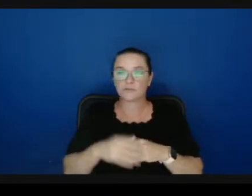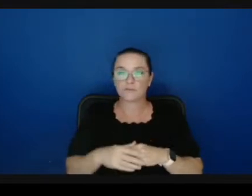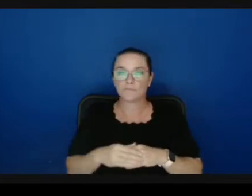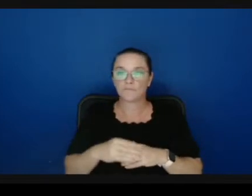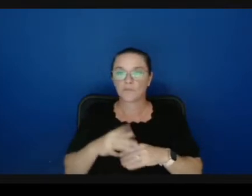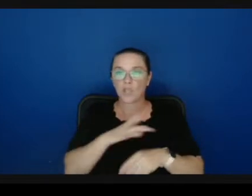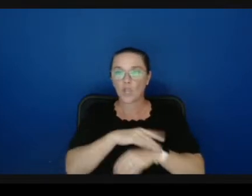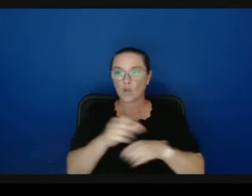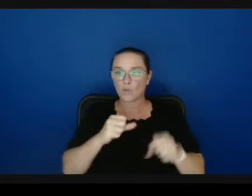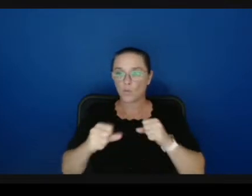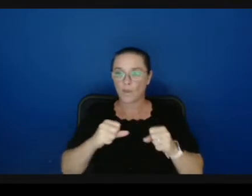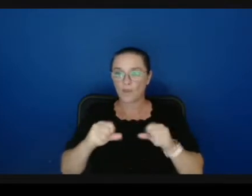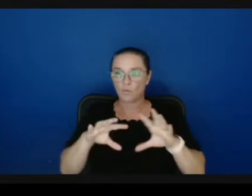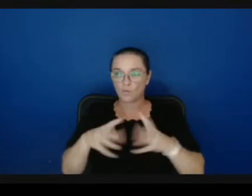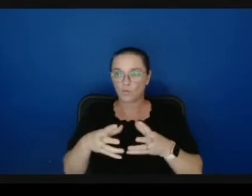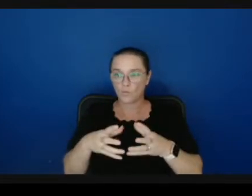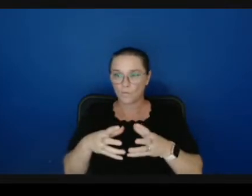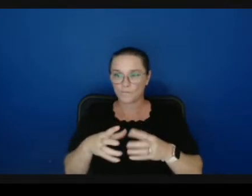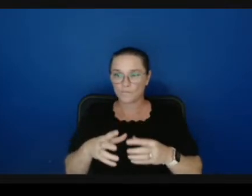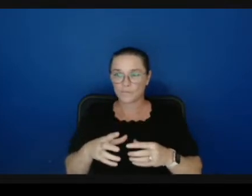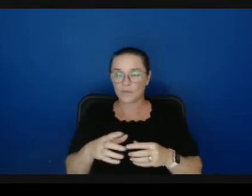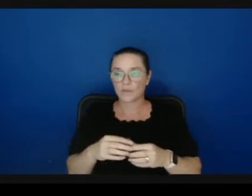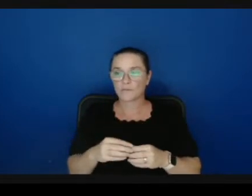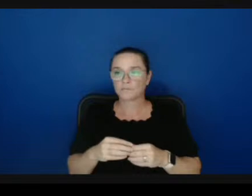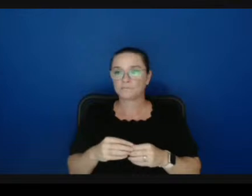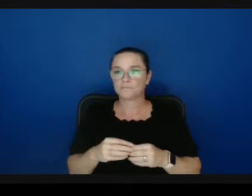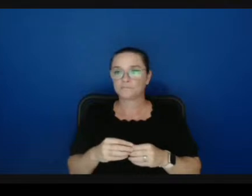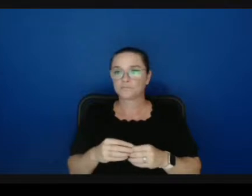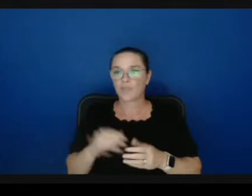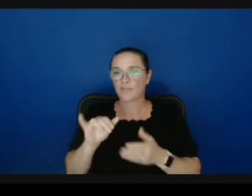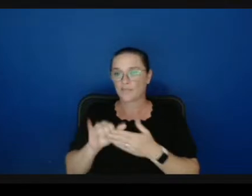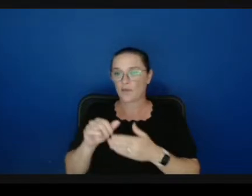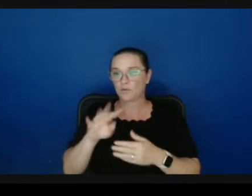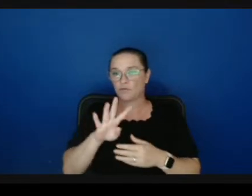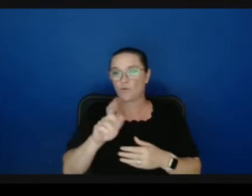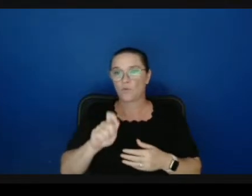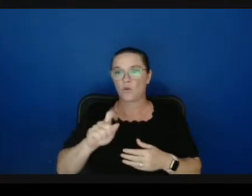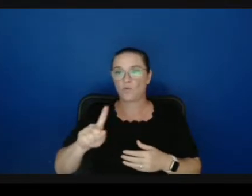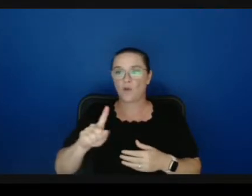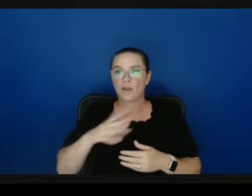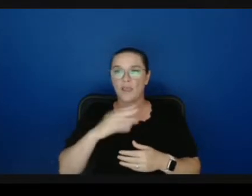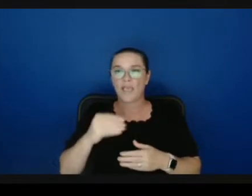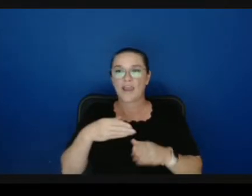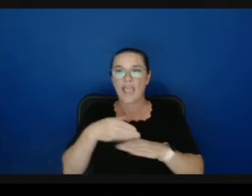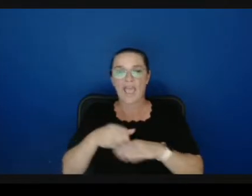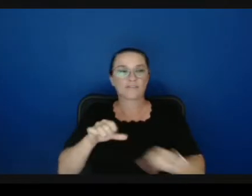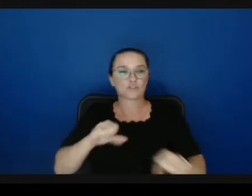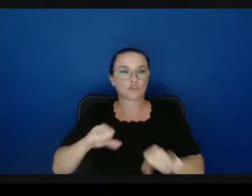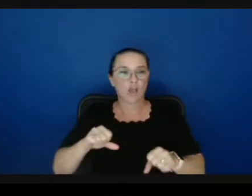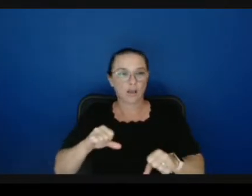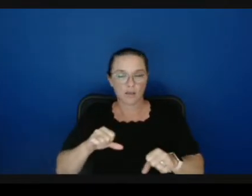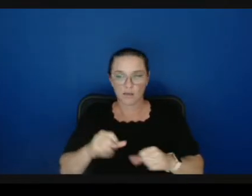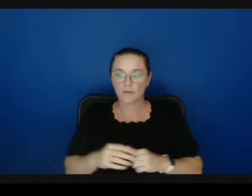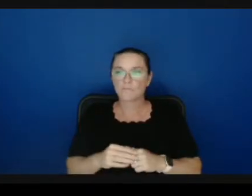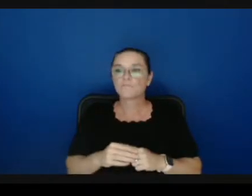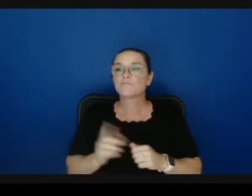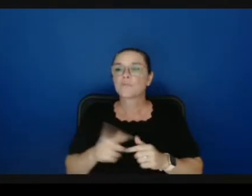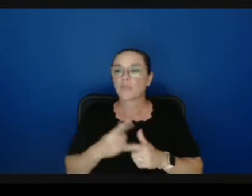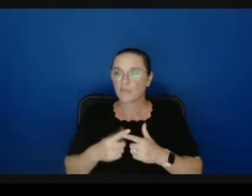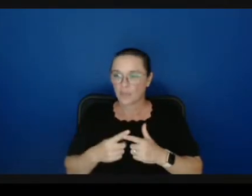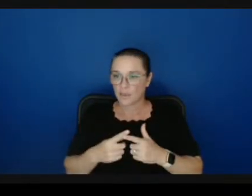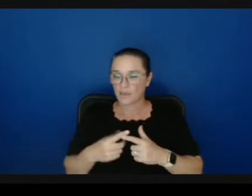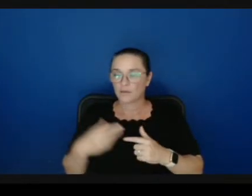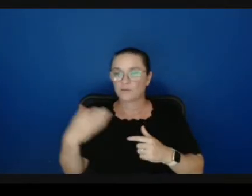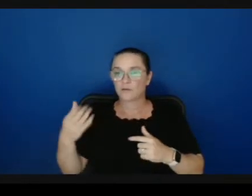earthquake swarm. Here was that 4.1 and its aftershock sequence. And here is our